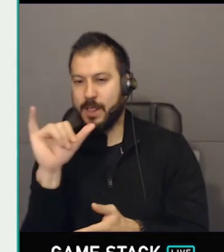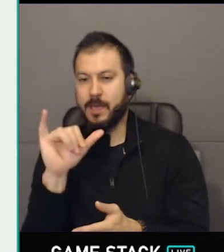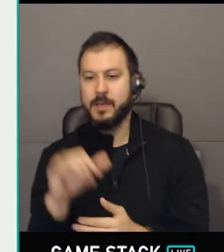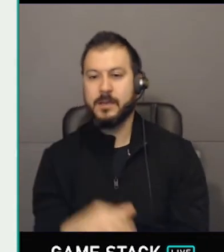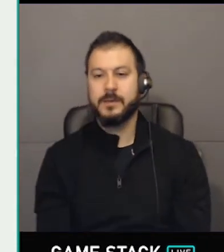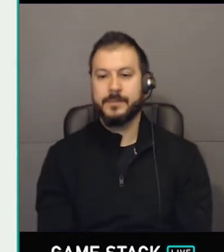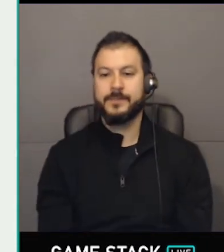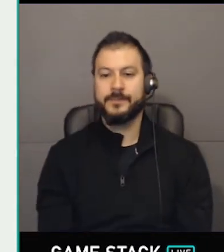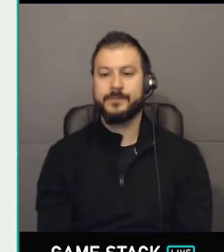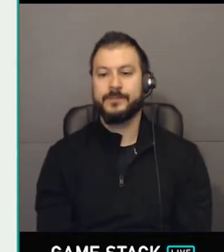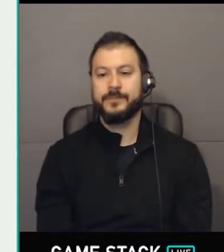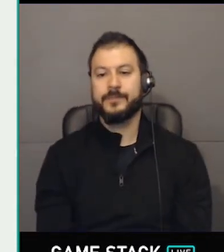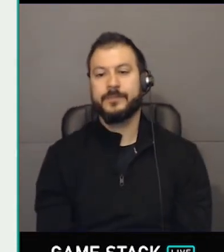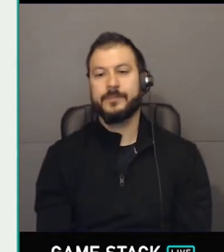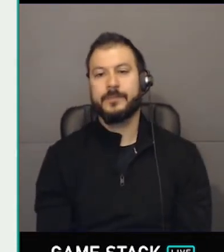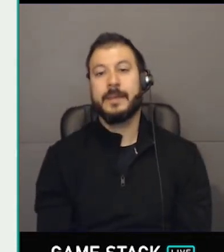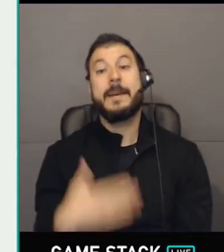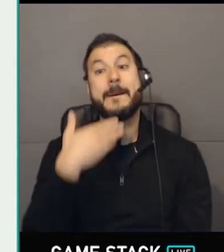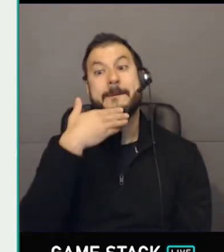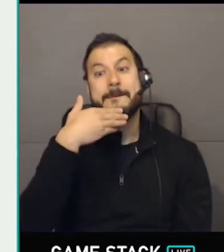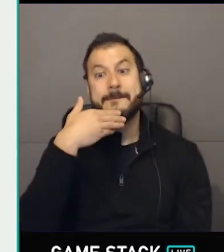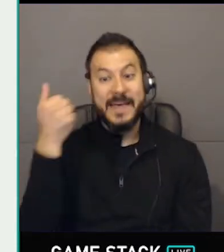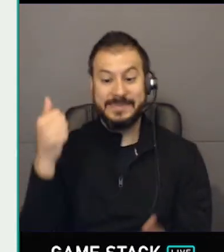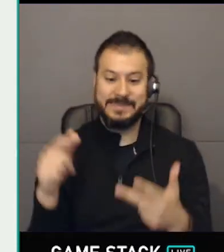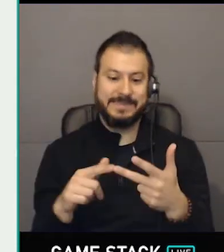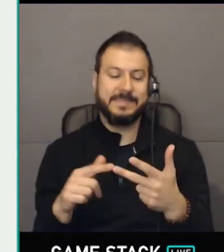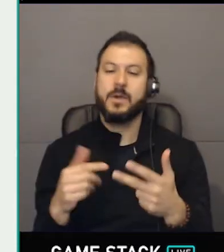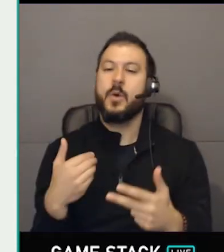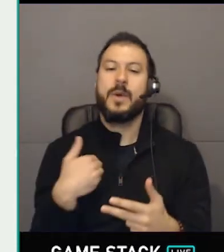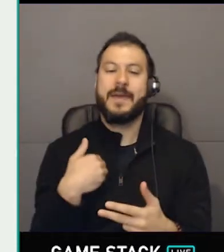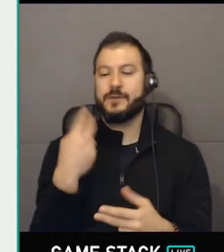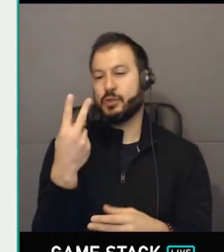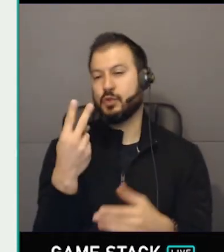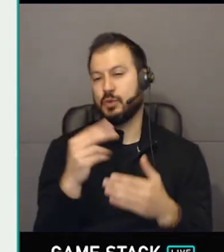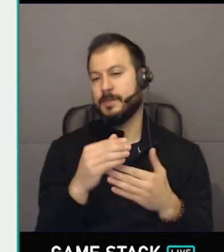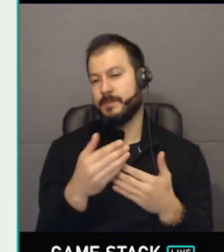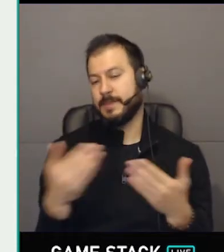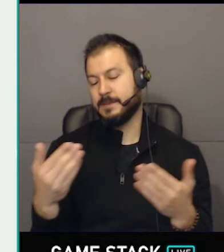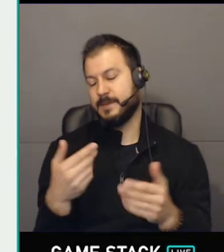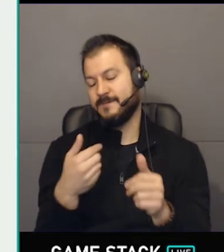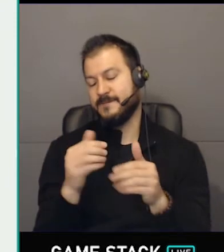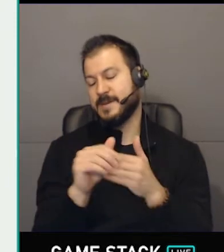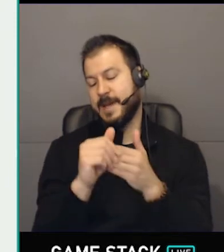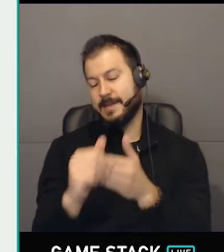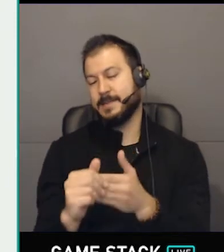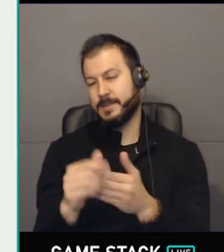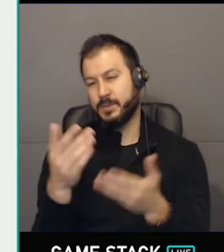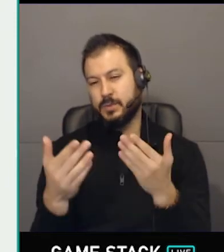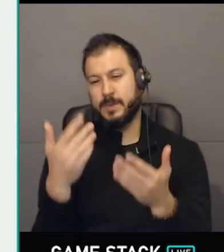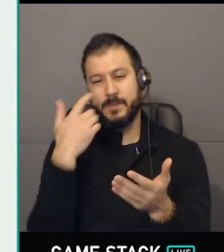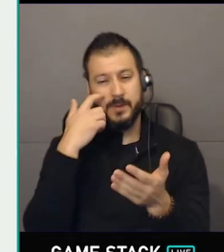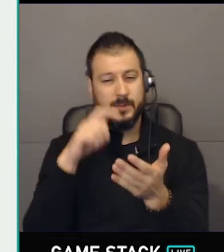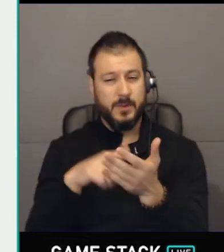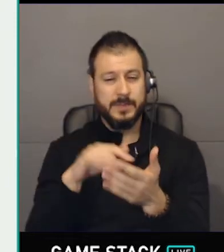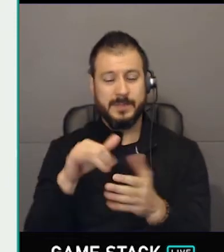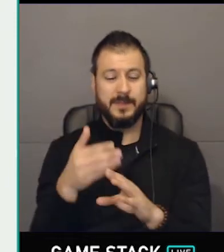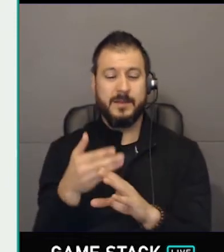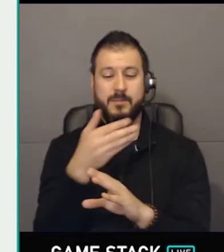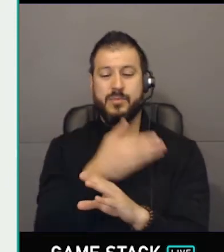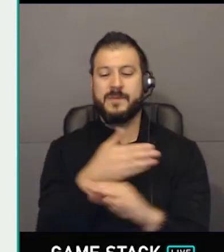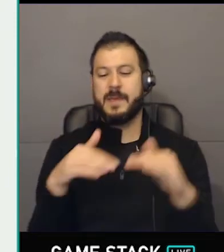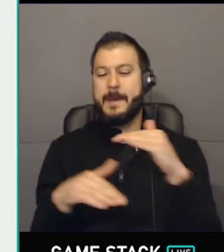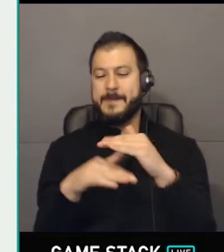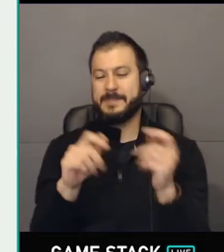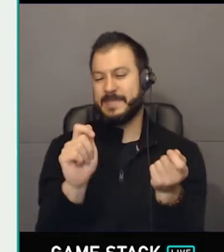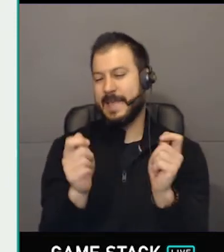And finally, best. We have two pieces of guidance here. First, you might have noticed that the previous basic calibration